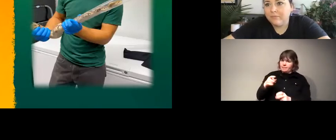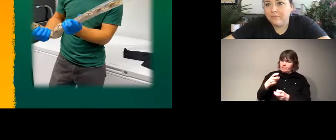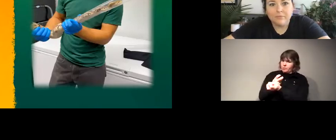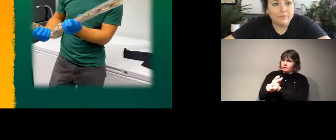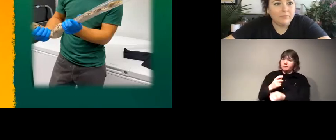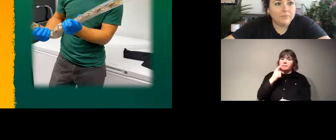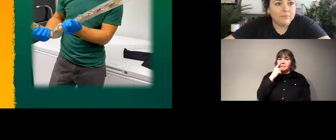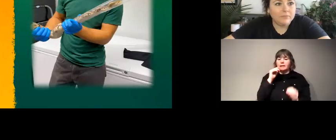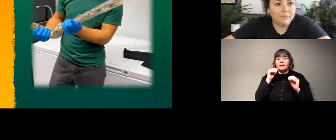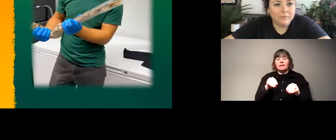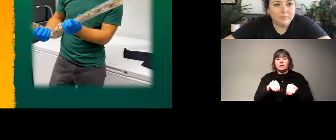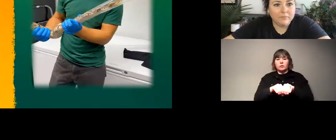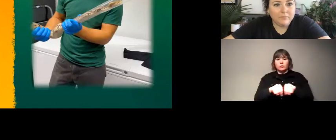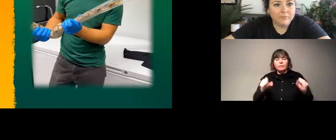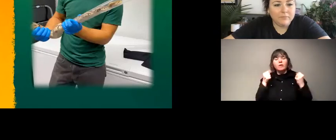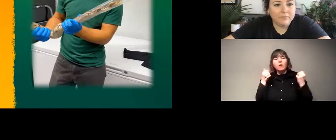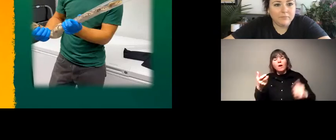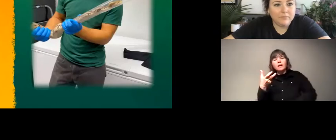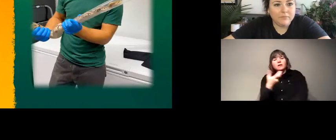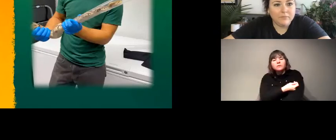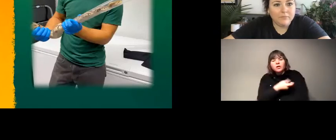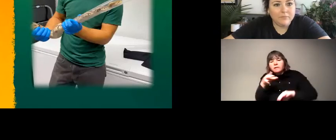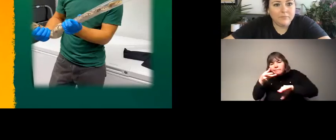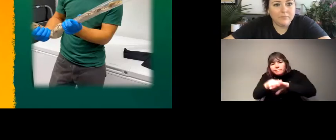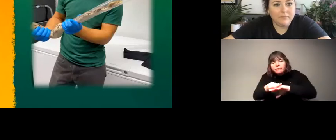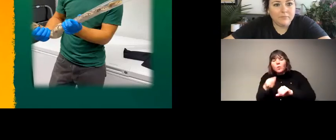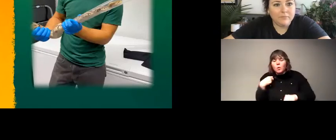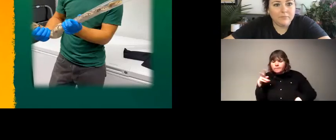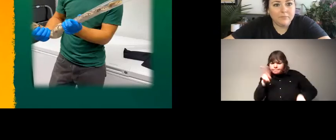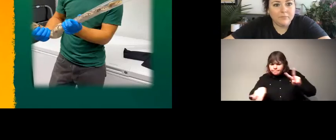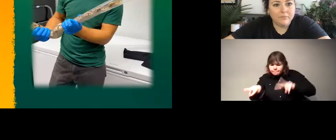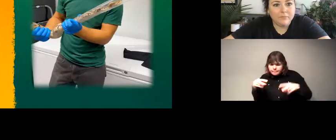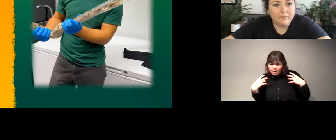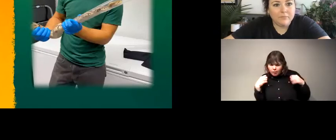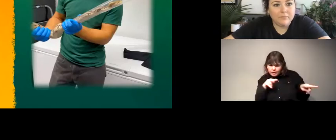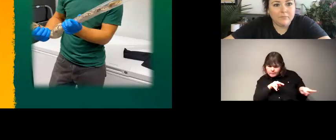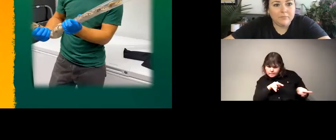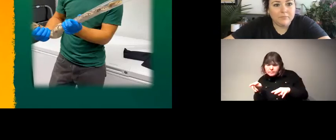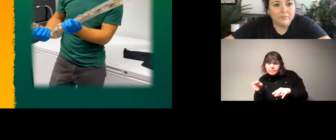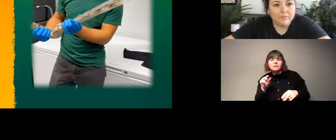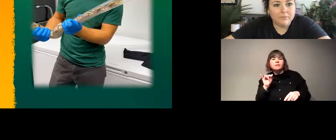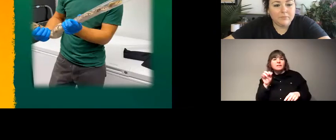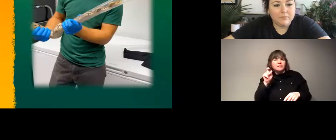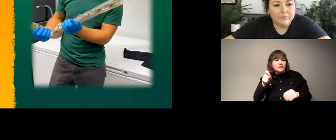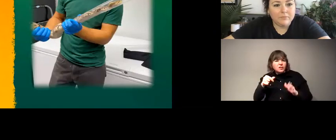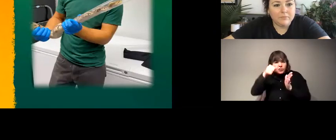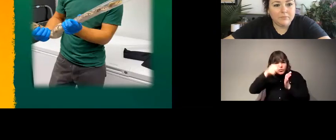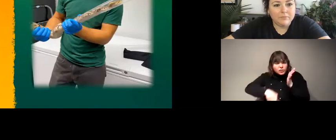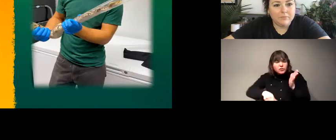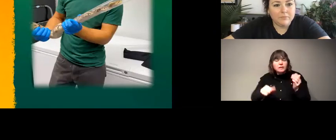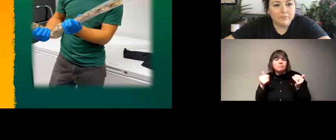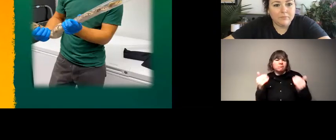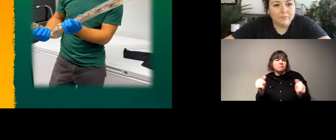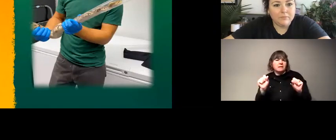tube, we can give them an injection, or we can just look at them and make sure that they're healthy. And if we need to do any surgery on them, we can do